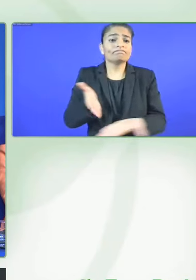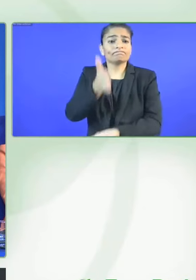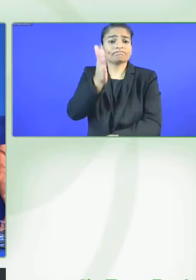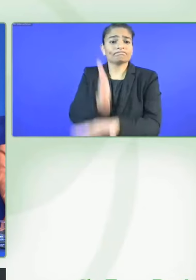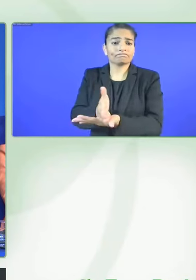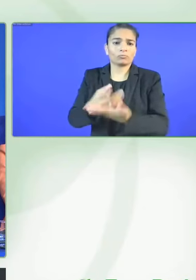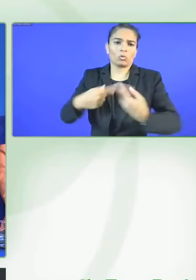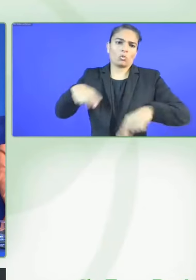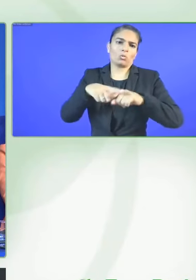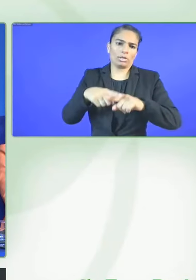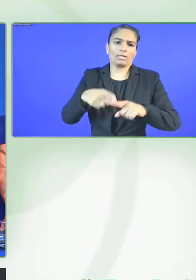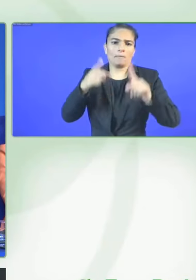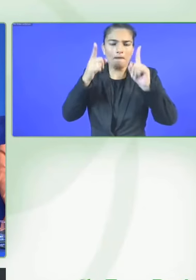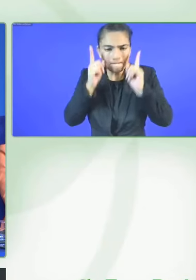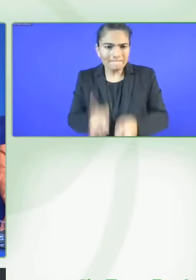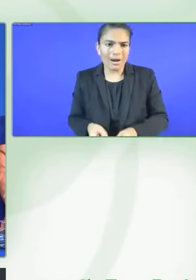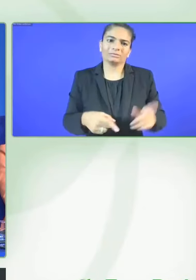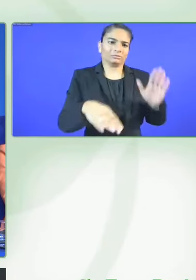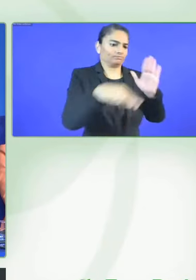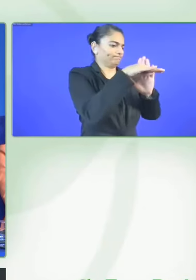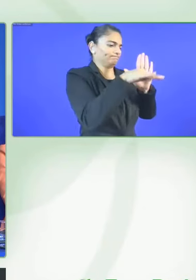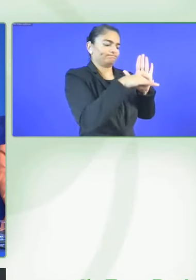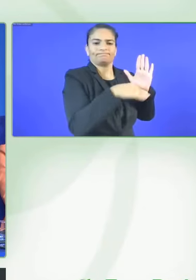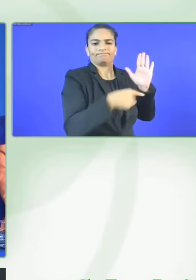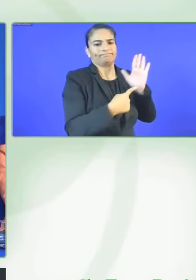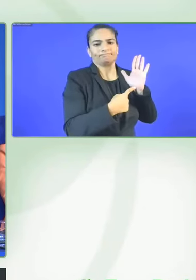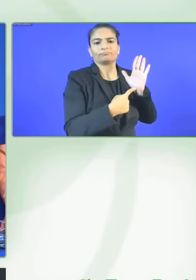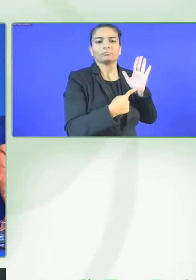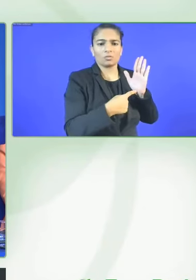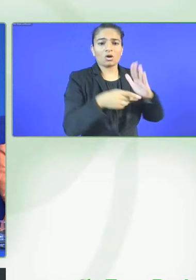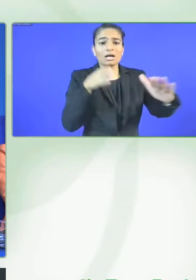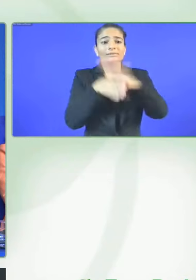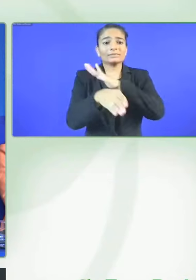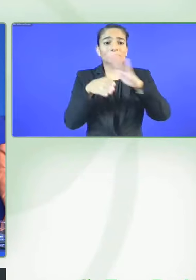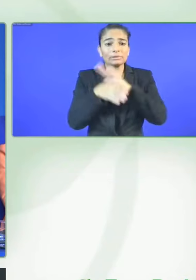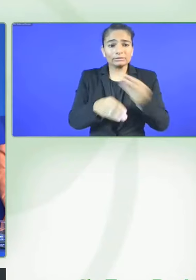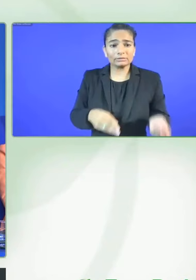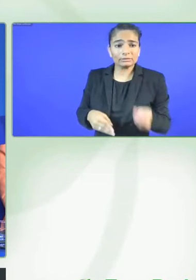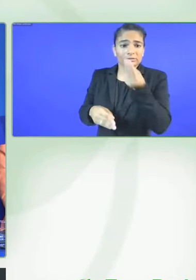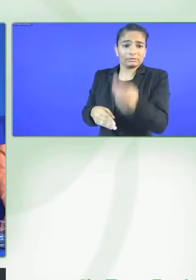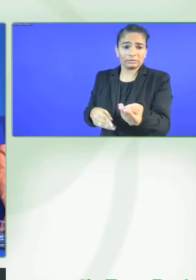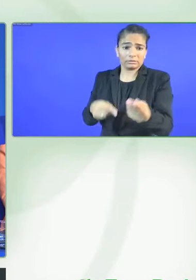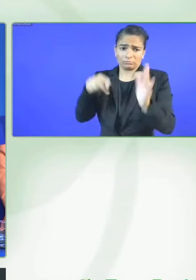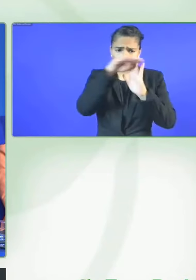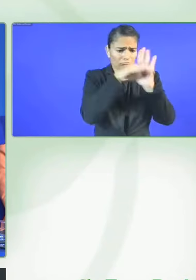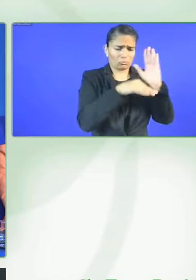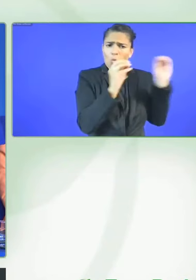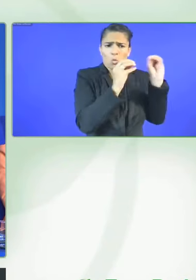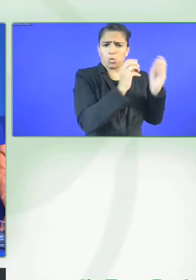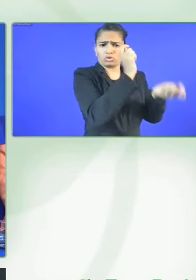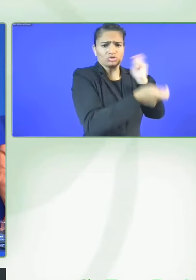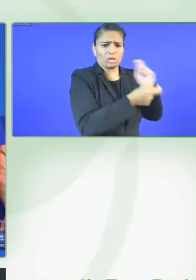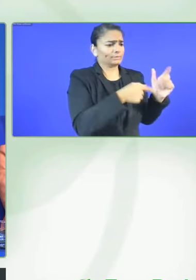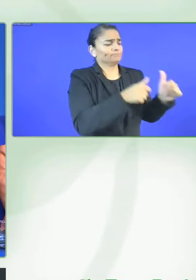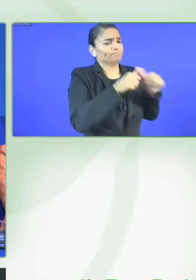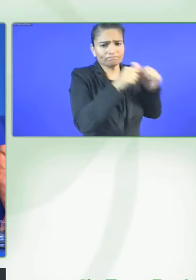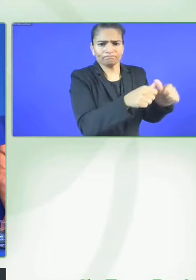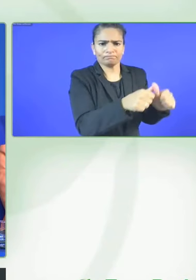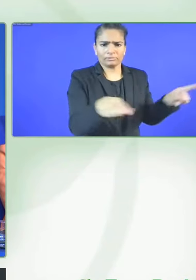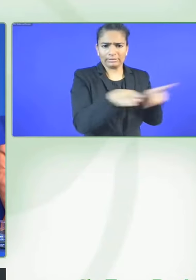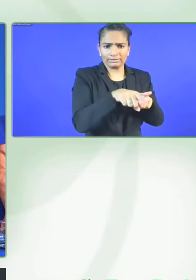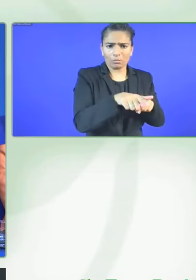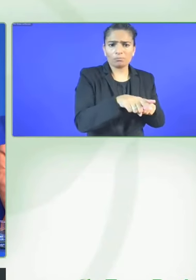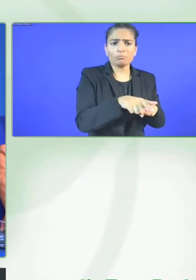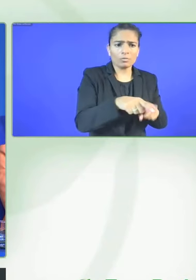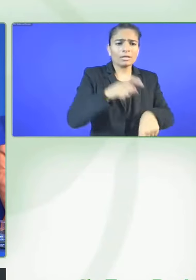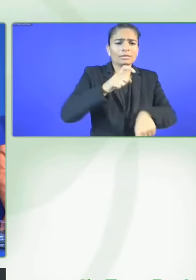more efficient, and carry with it financial sanctions, will contribute to the understanding that the accessibility obligations